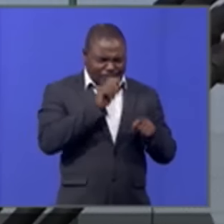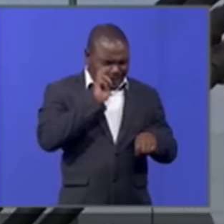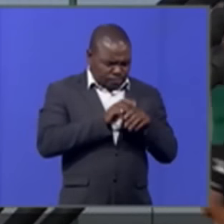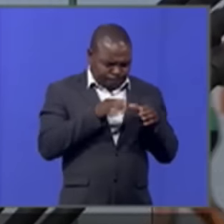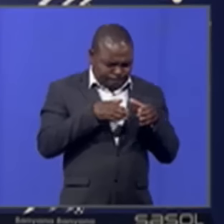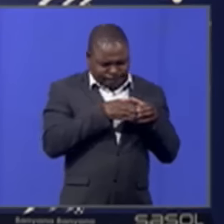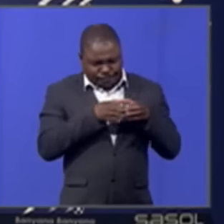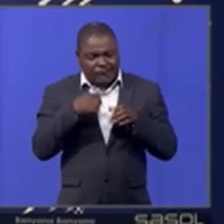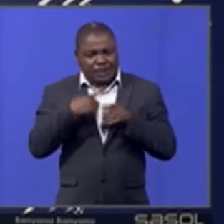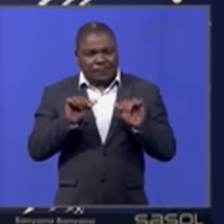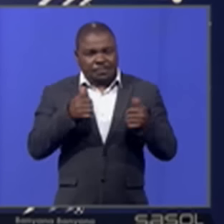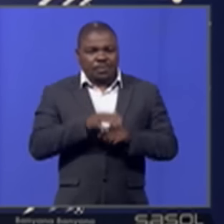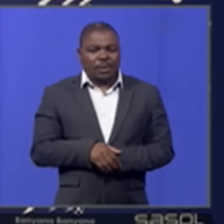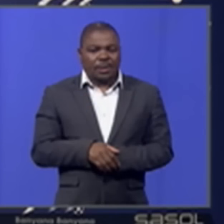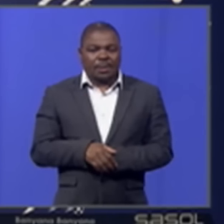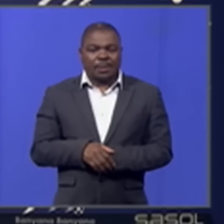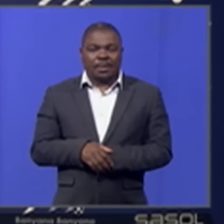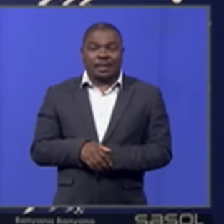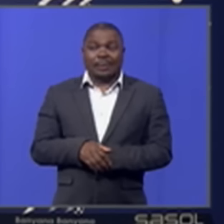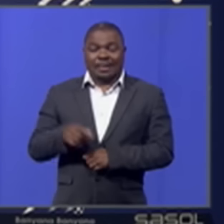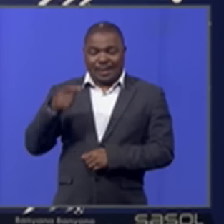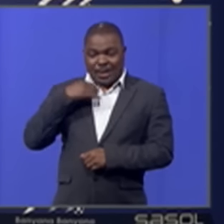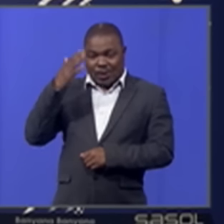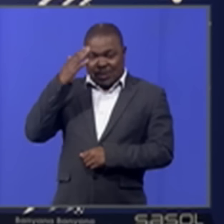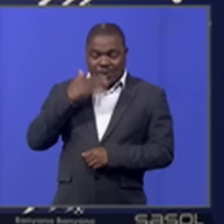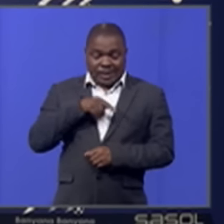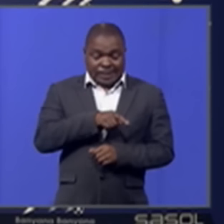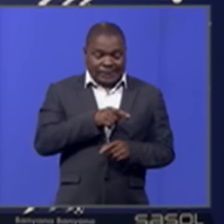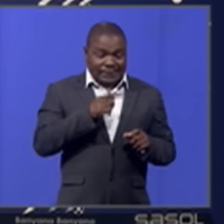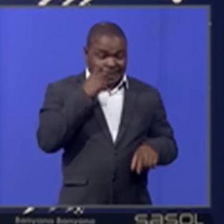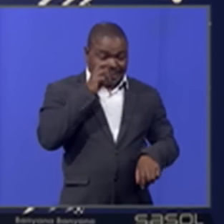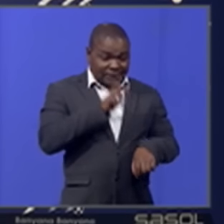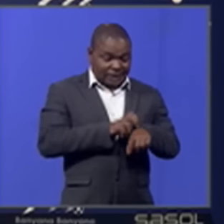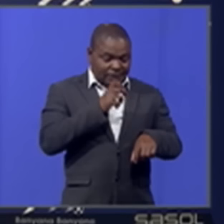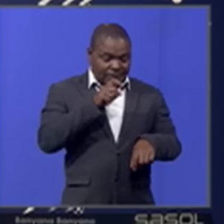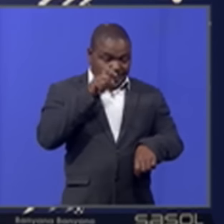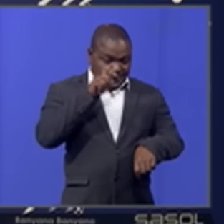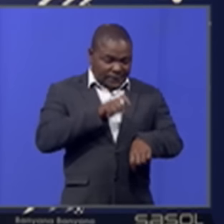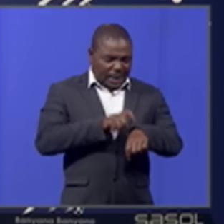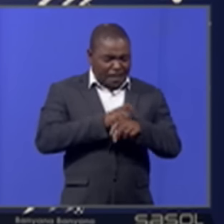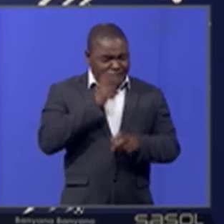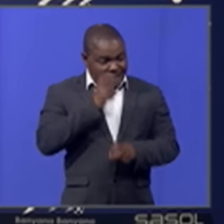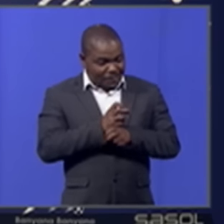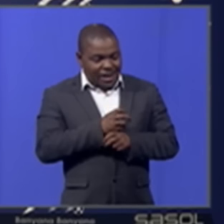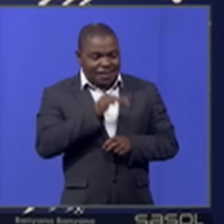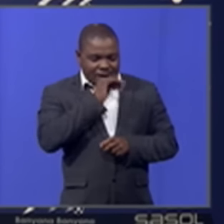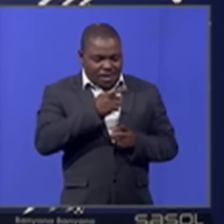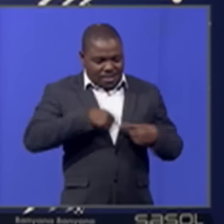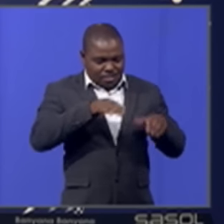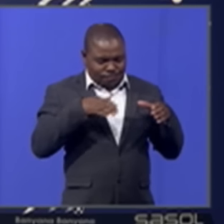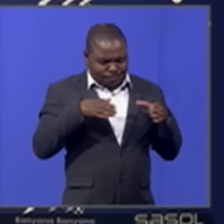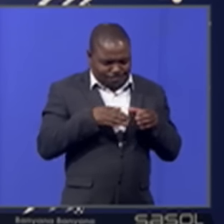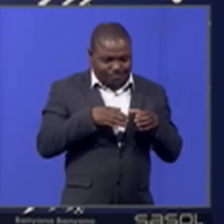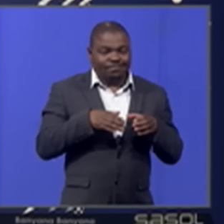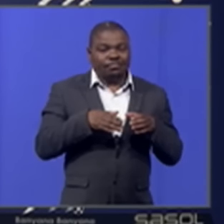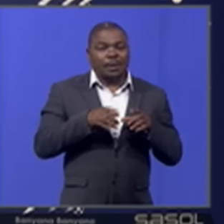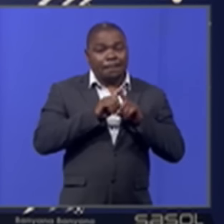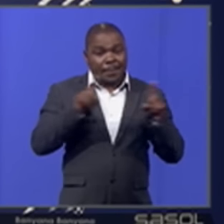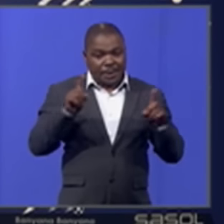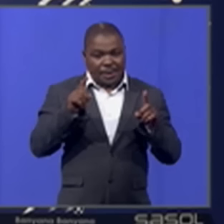ena. One thing about tough times is that they will bring you guys together, and I think we needed that as Banyana. But one thing